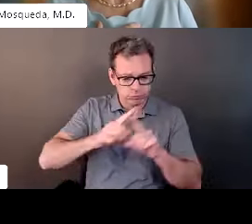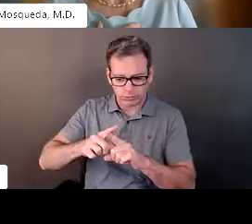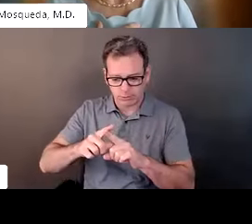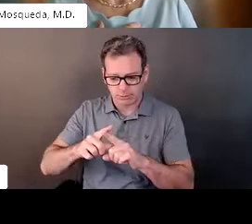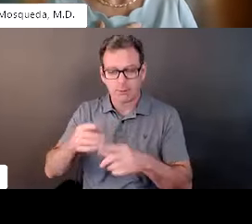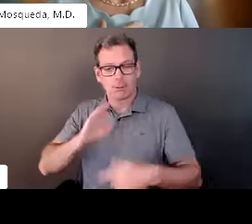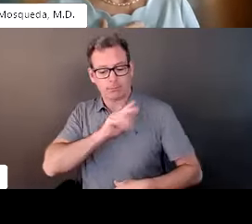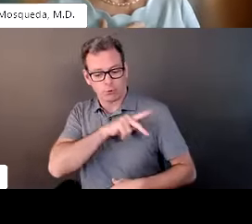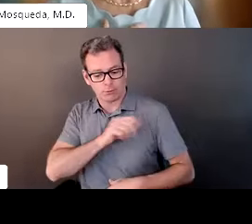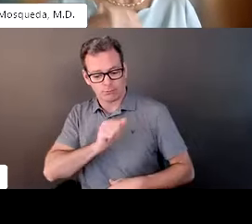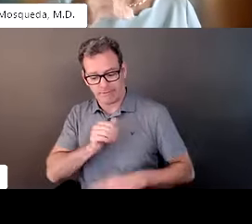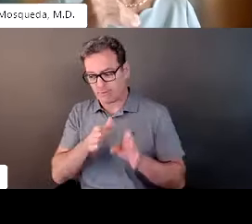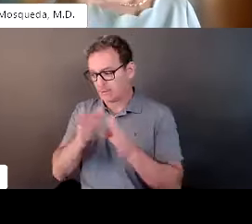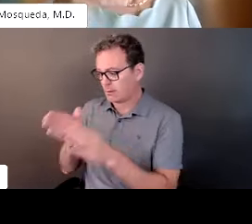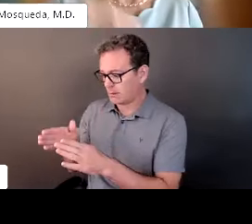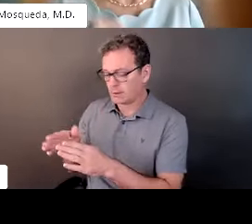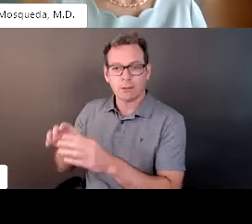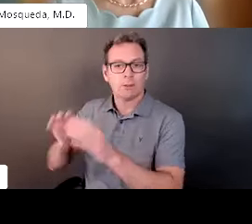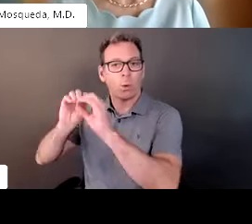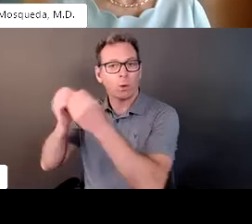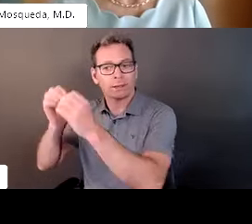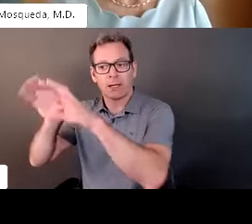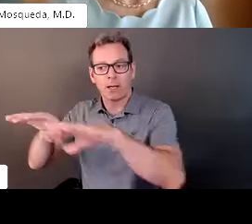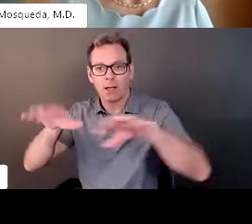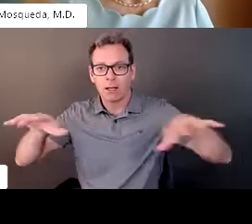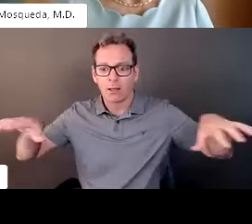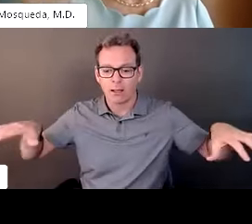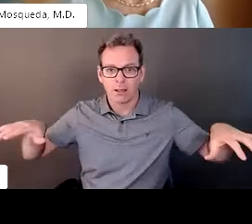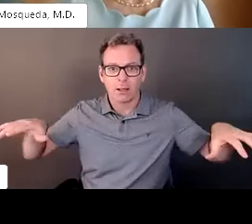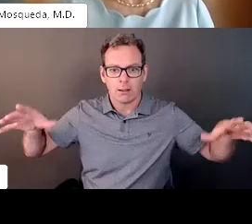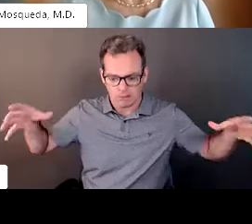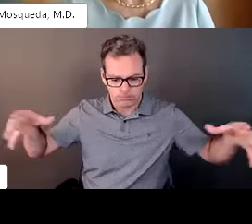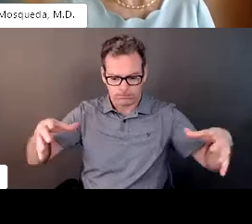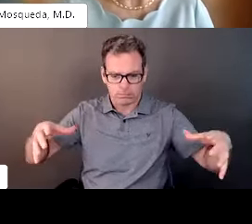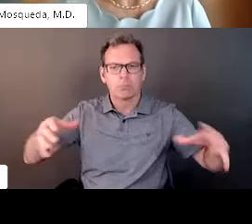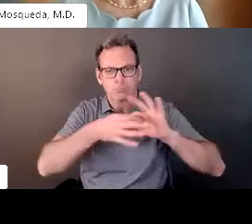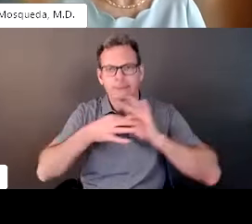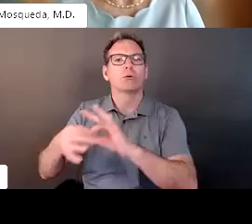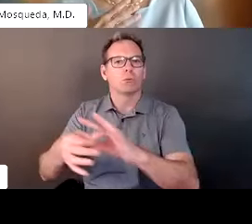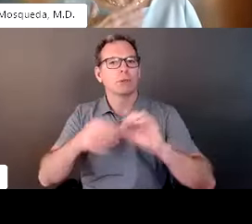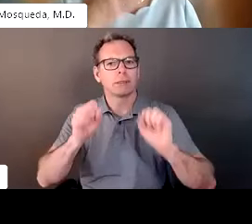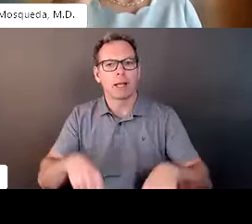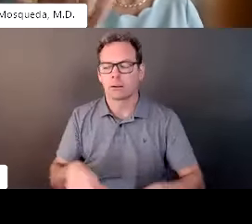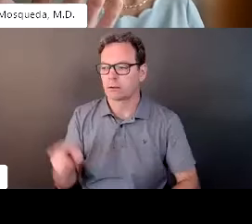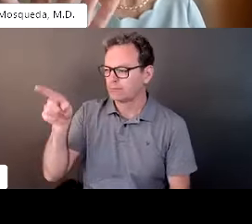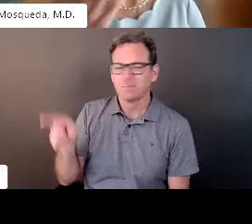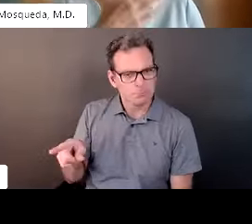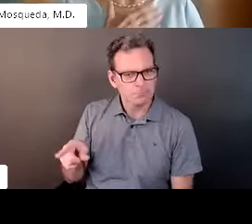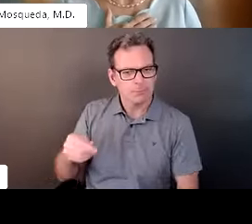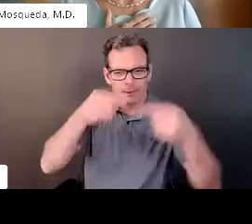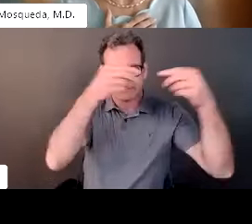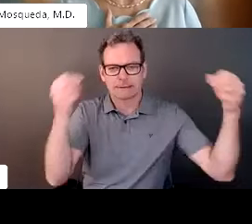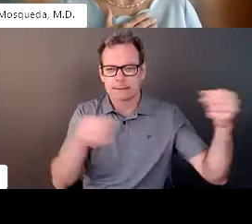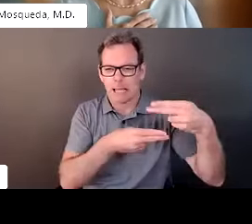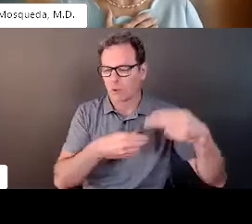things better. I have a slide with a lot of ideas on them. I'm not going to read them out loud to you, but I offer it to you